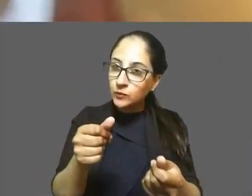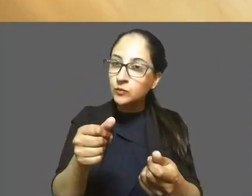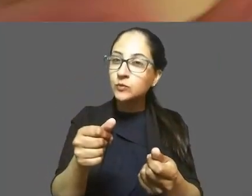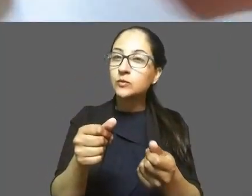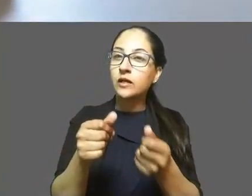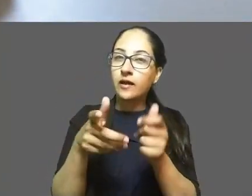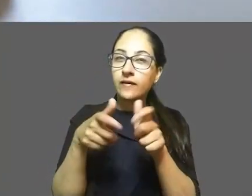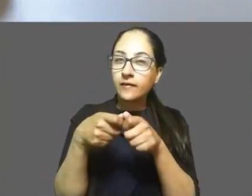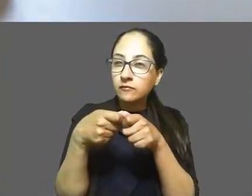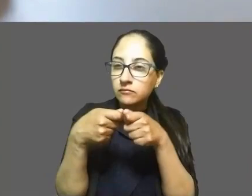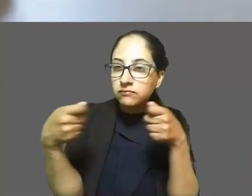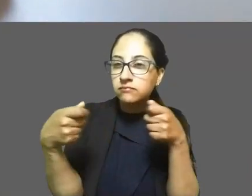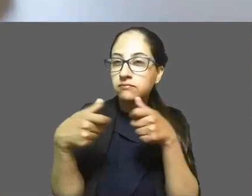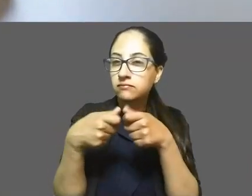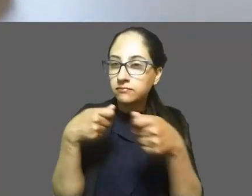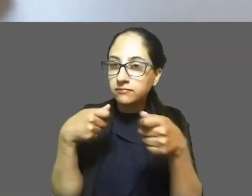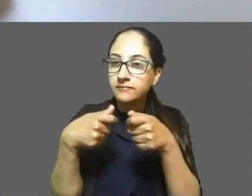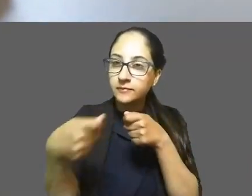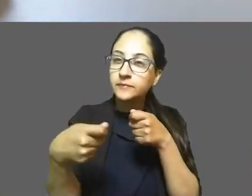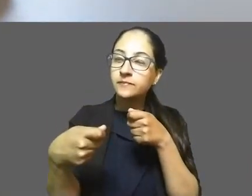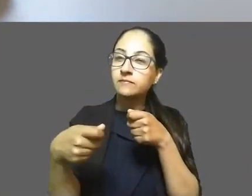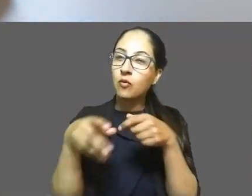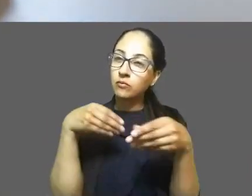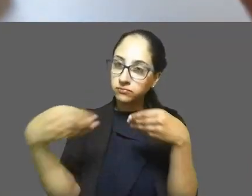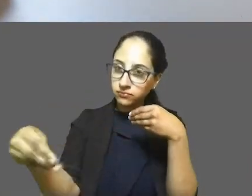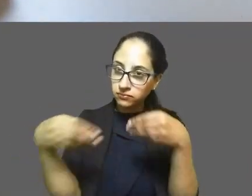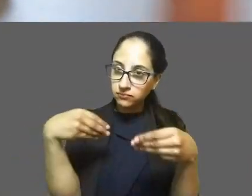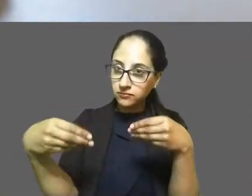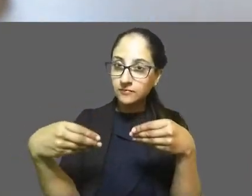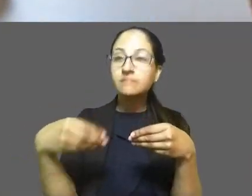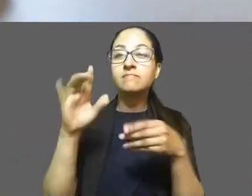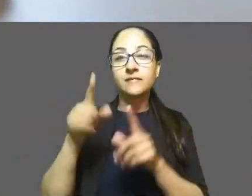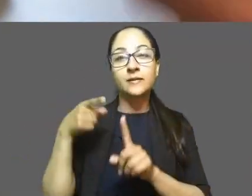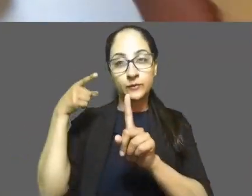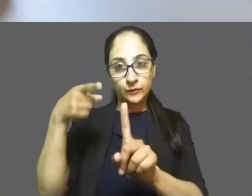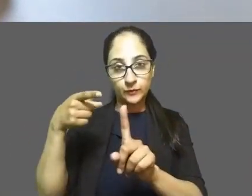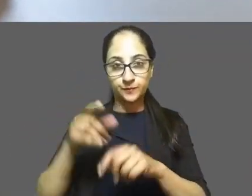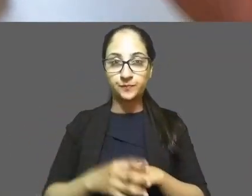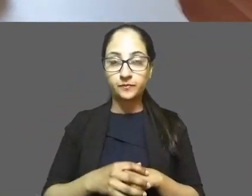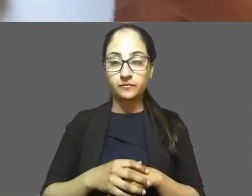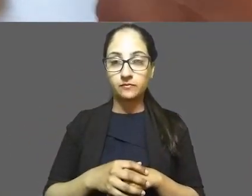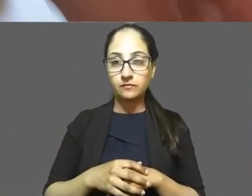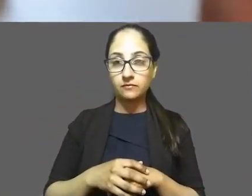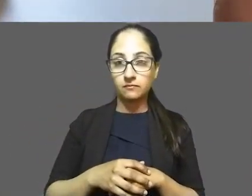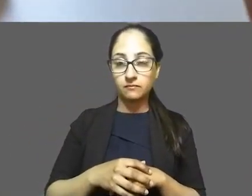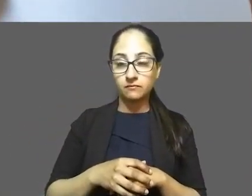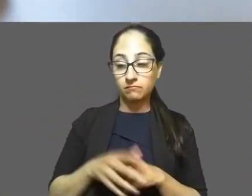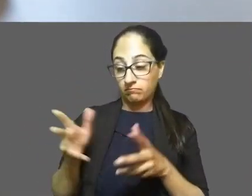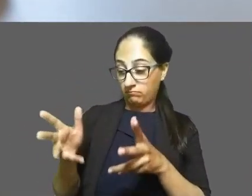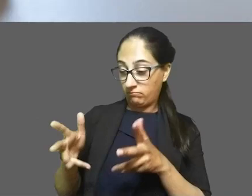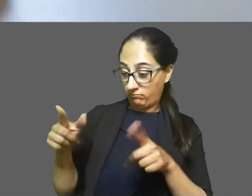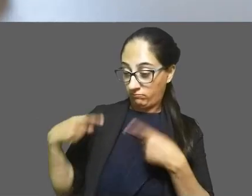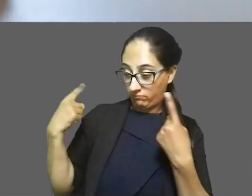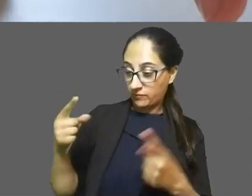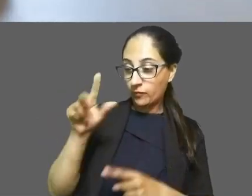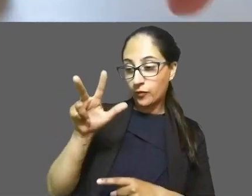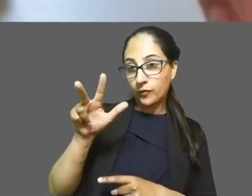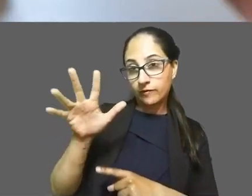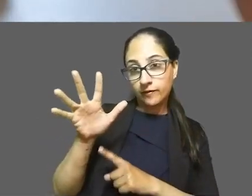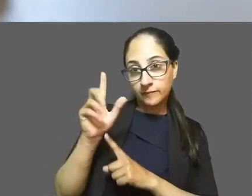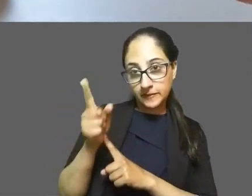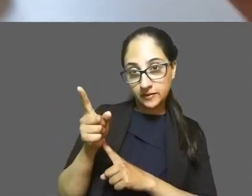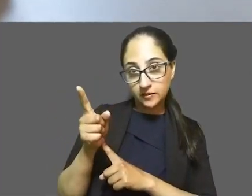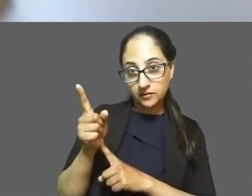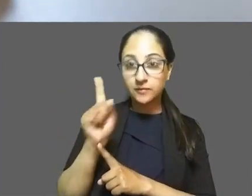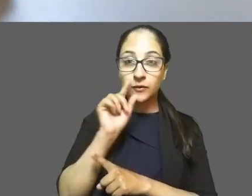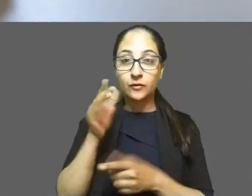So you can see here how smooth it's become and it's elastic in nature. And this is what you're